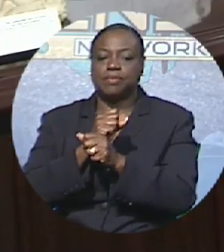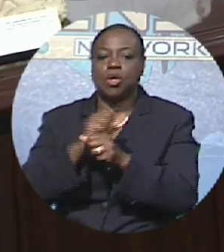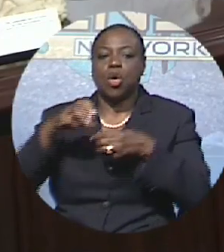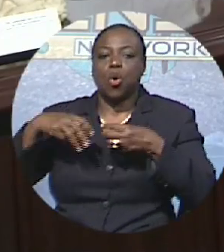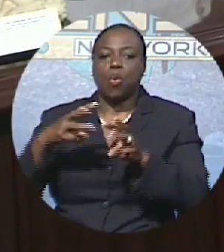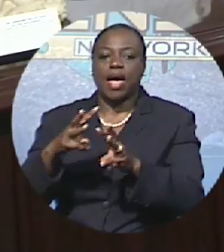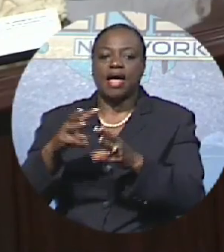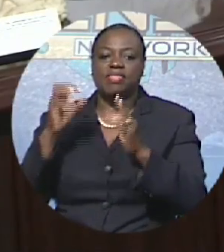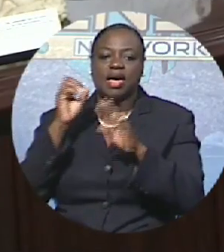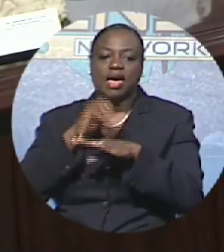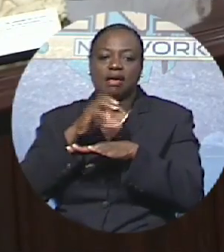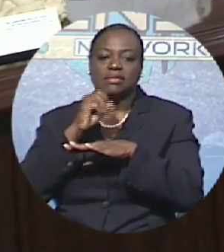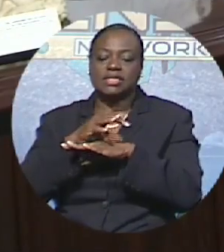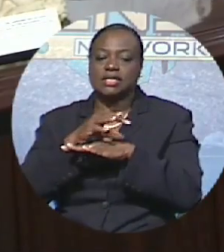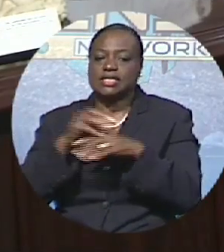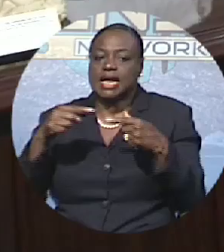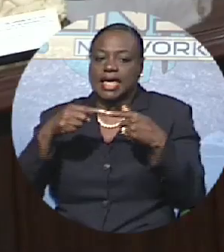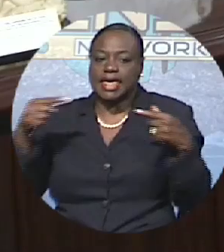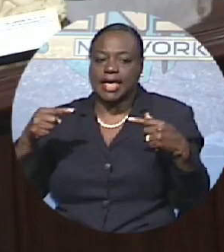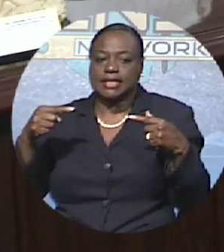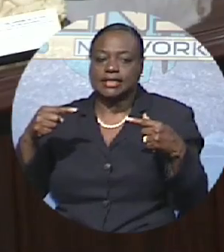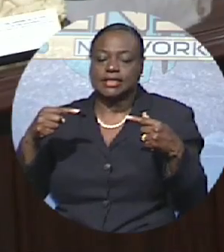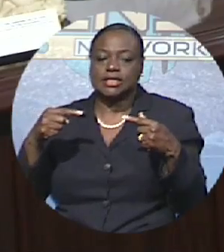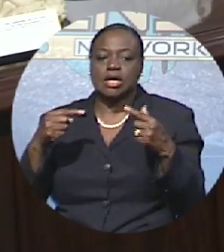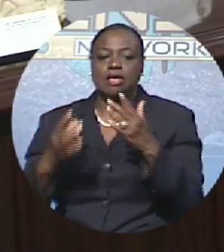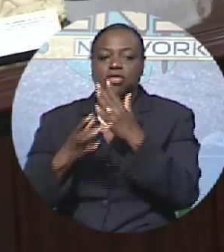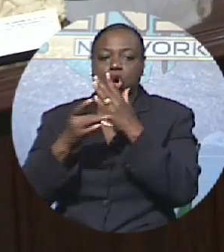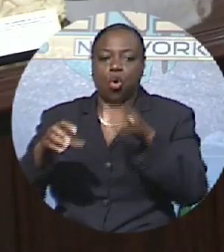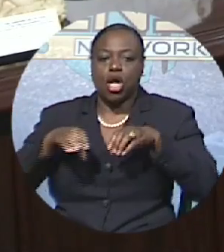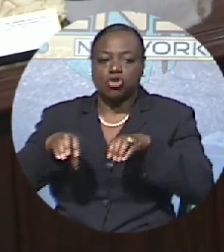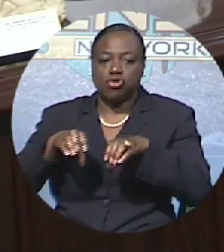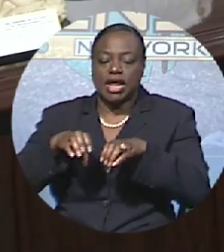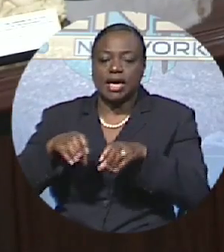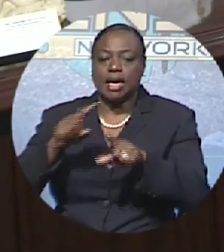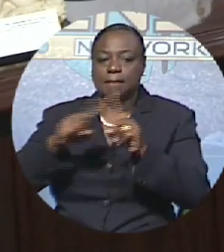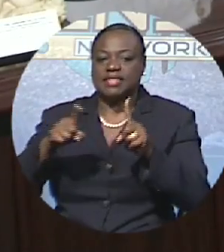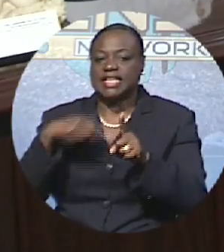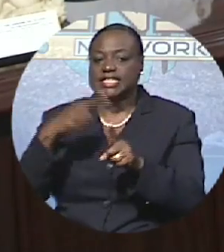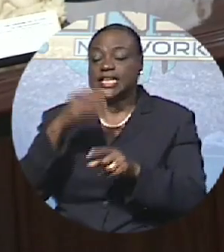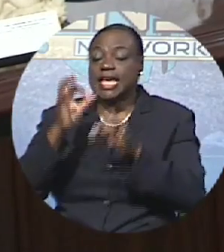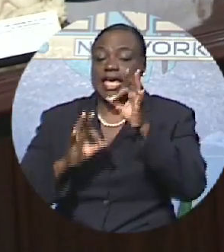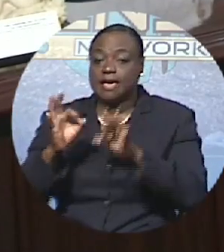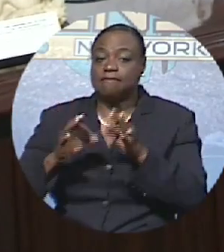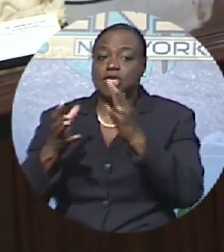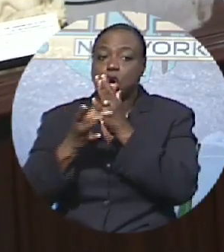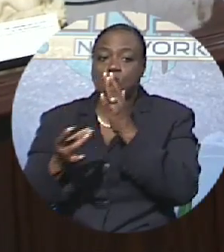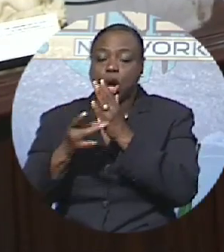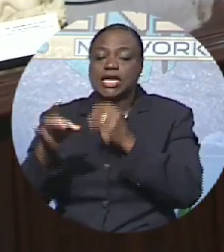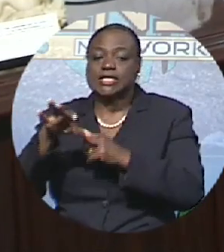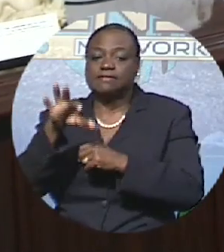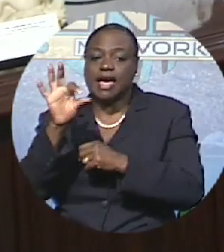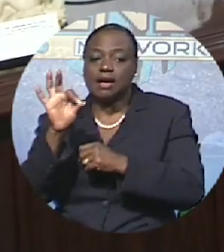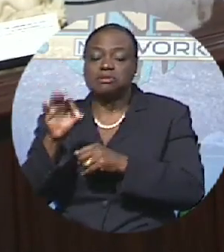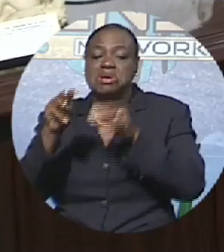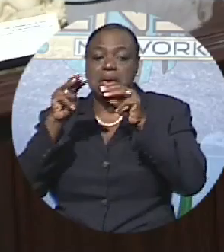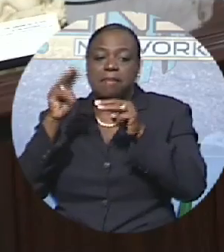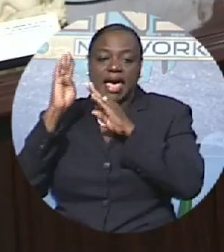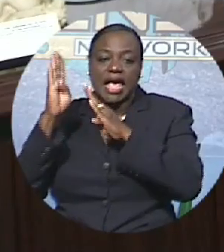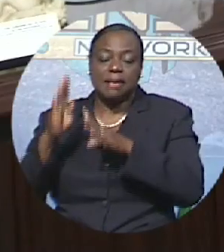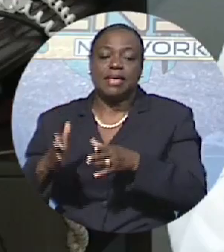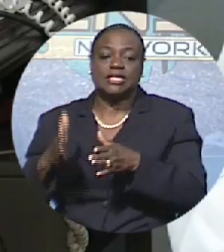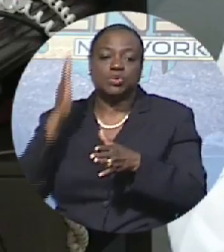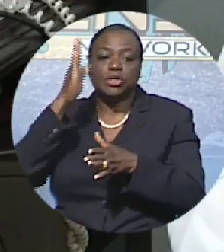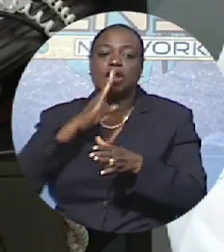council isn't opposed to oil drilling, it's even more concerned that should oil be found in Bahamian waters, Bahamians may not have the opportunity to own the